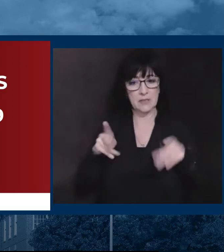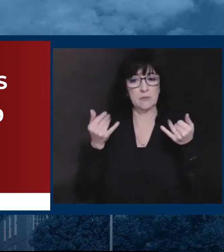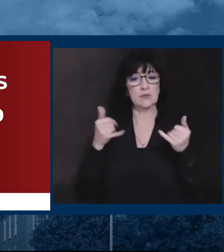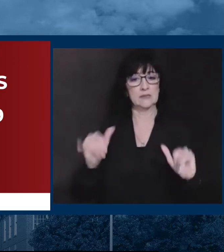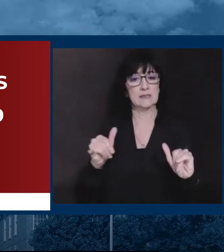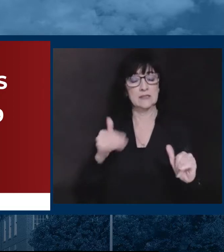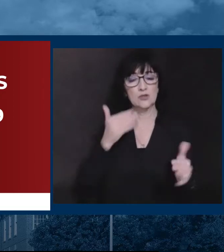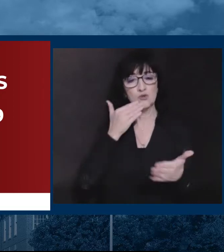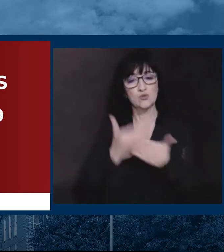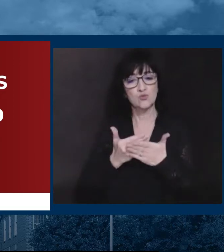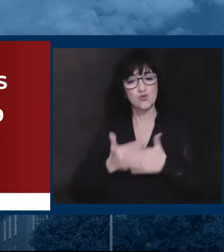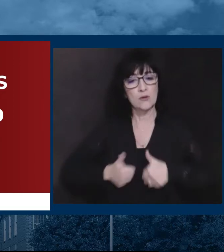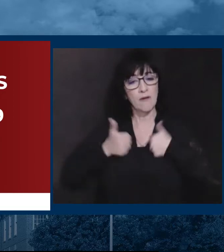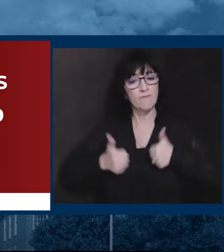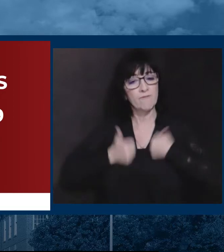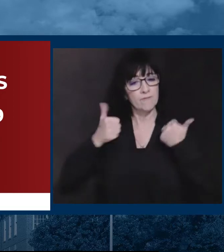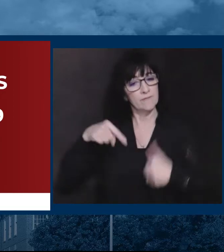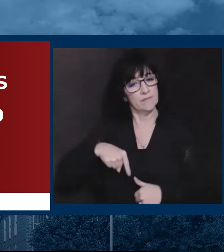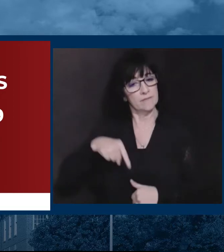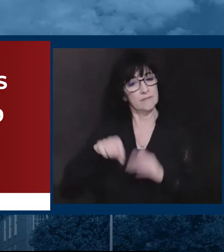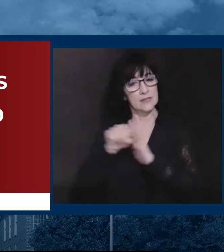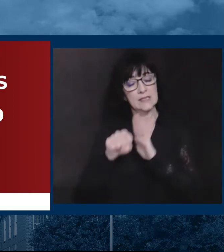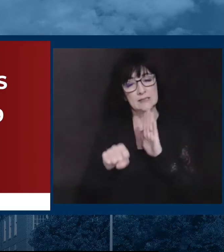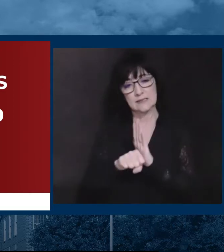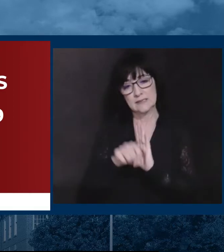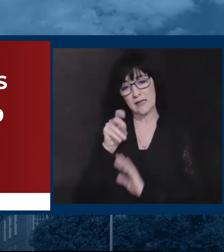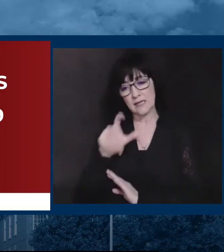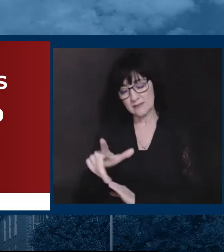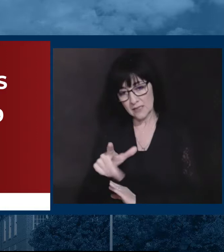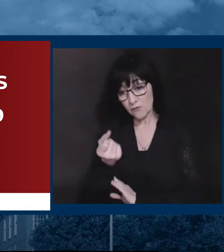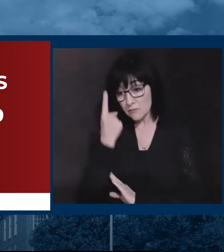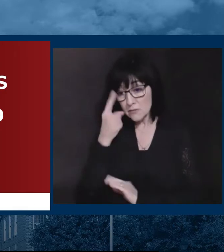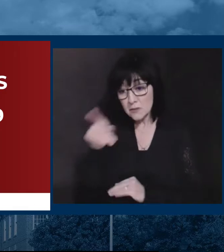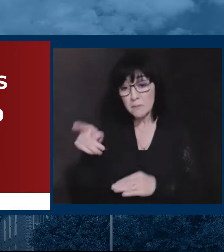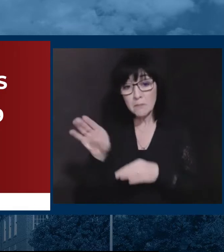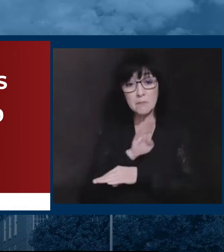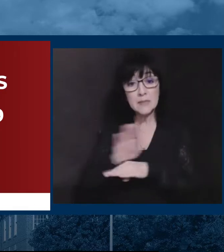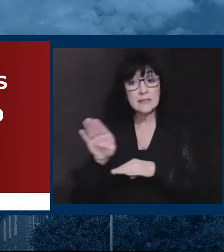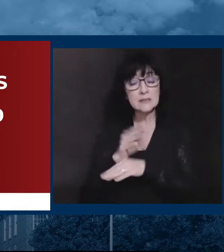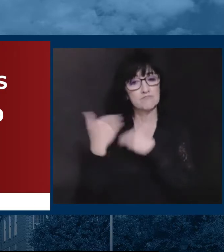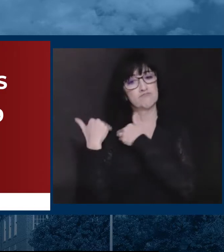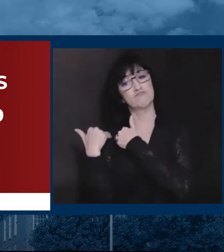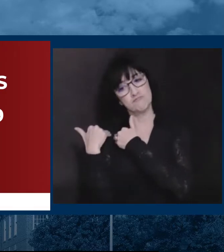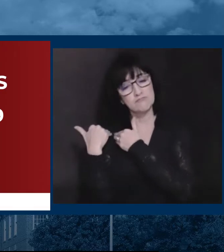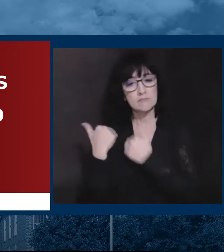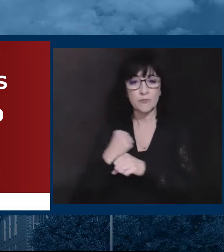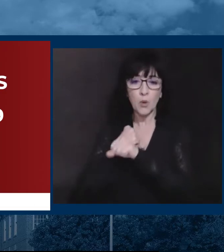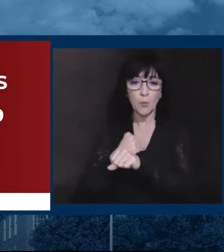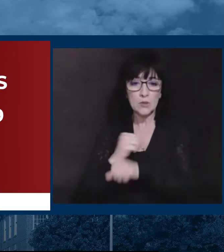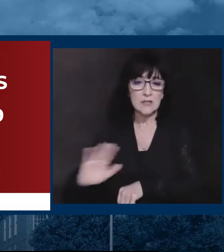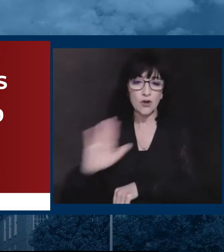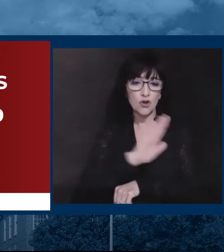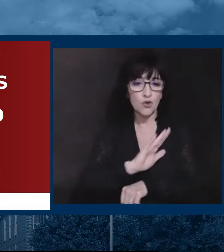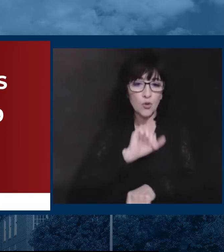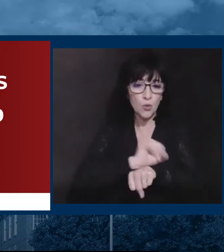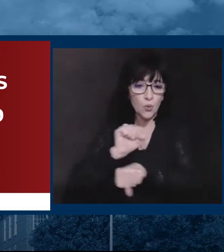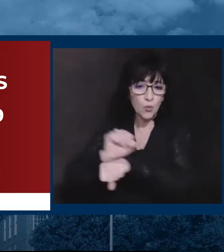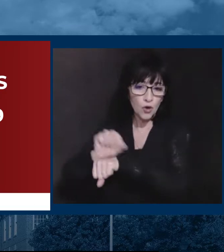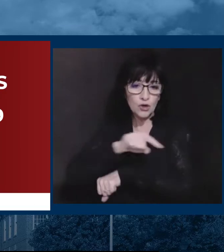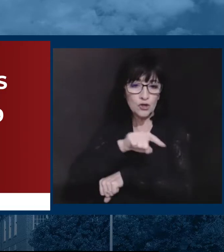staff, and to flatten the curve on new cases and in